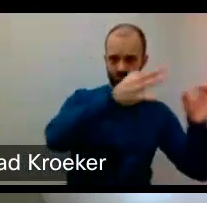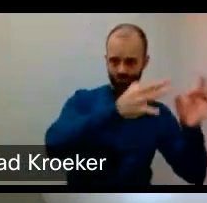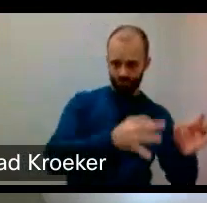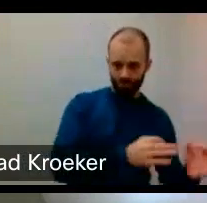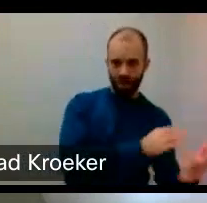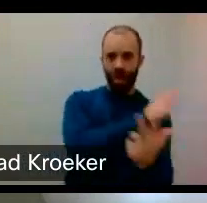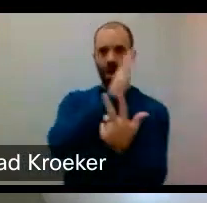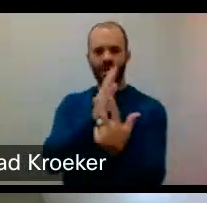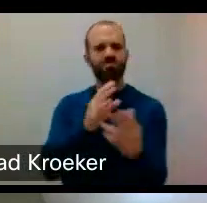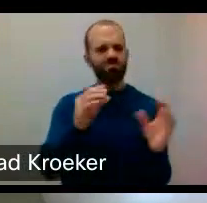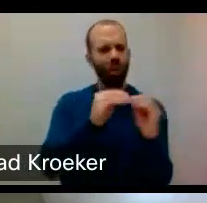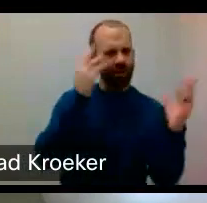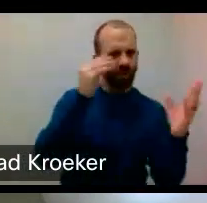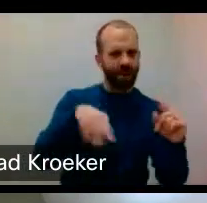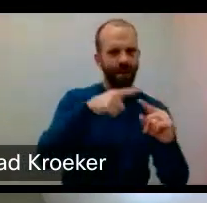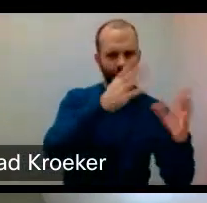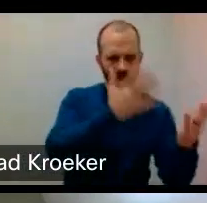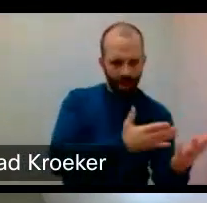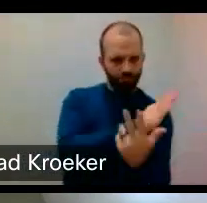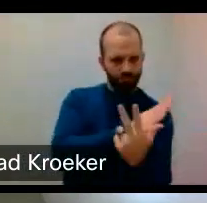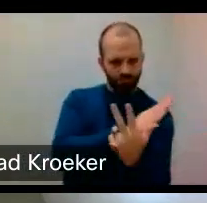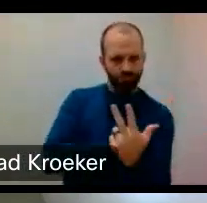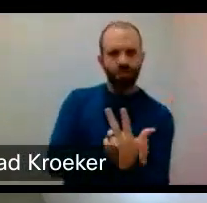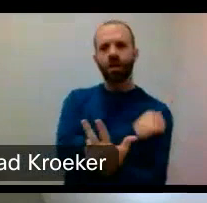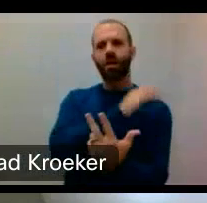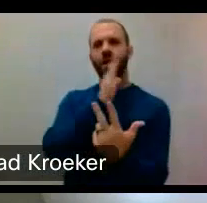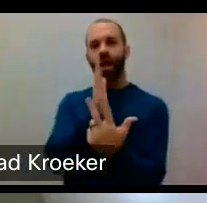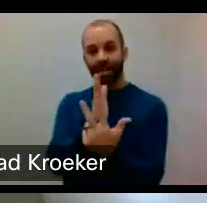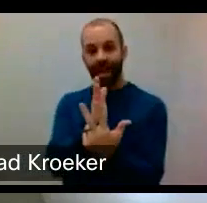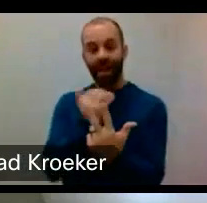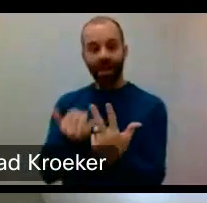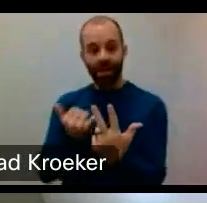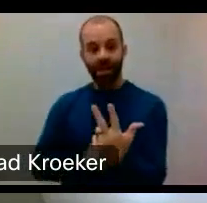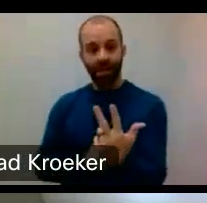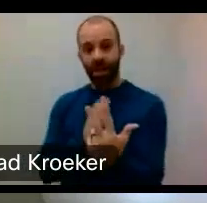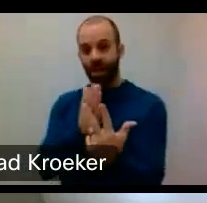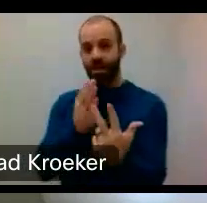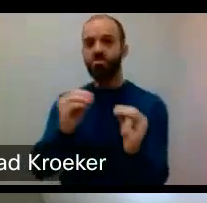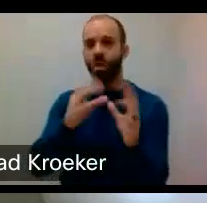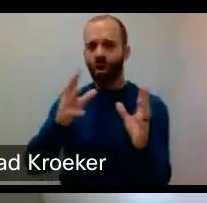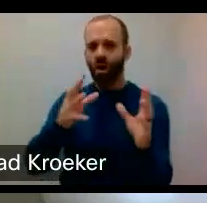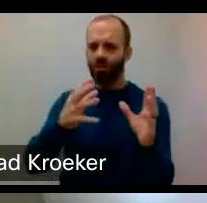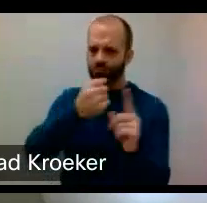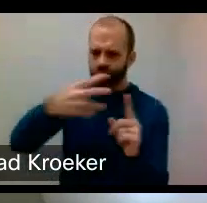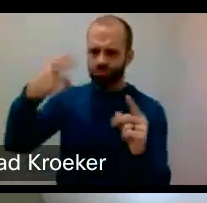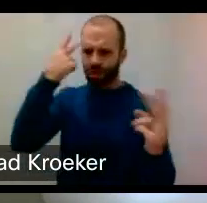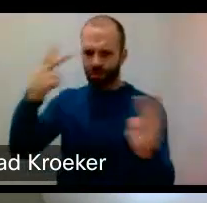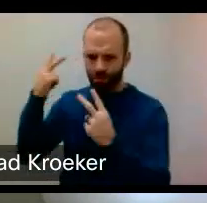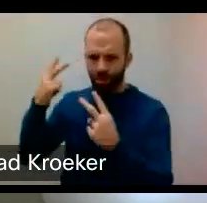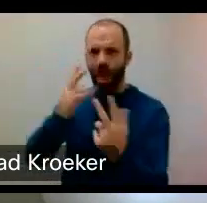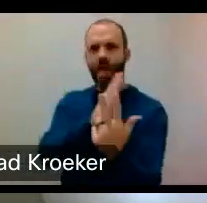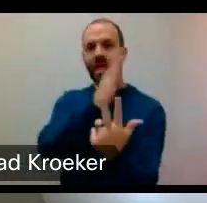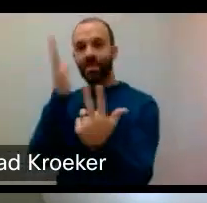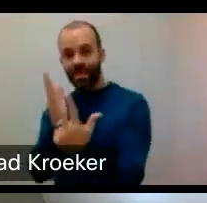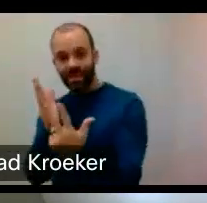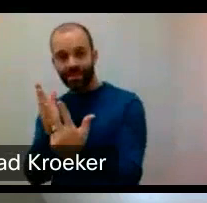that piece that you are reflecting on. And now the outcome. So this is where that proof